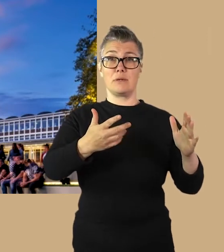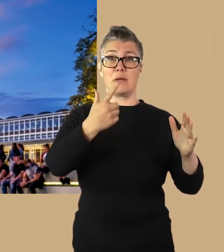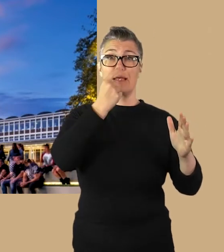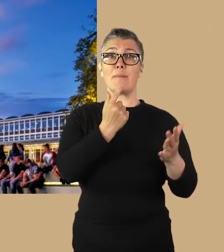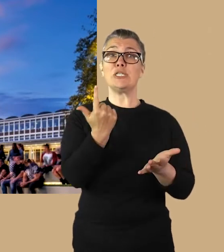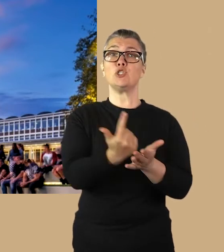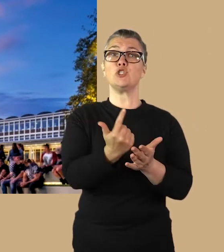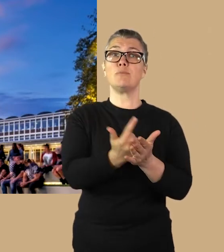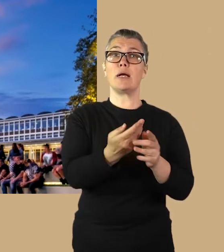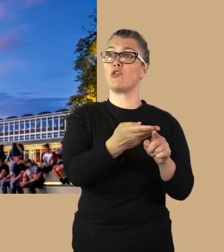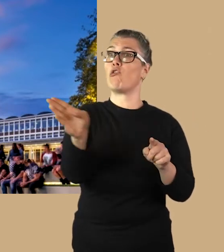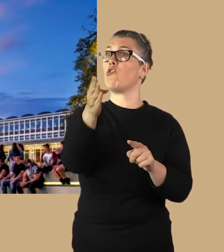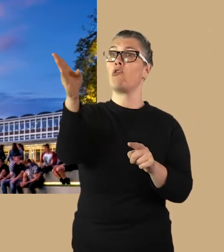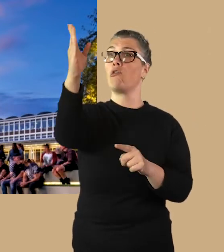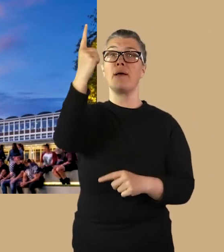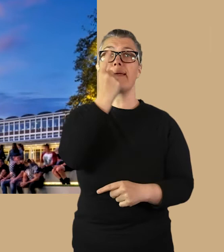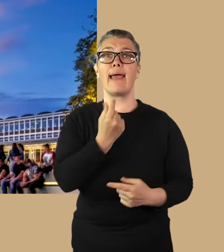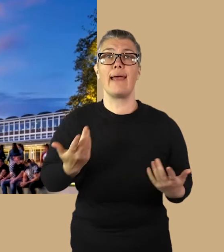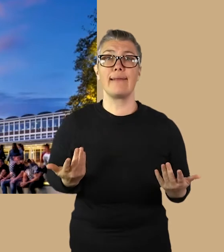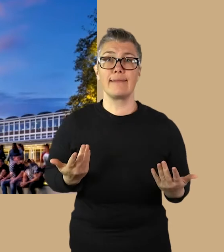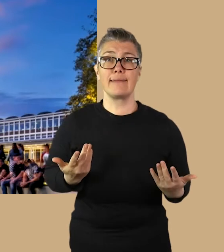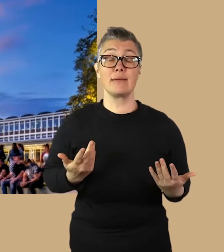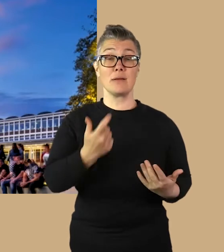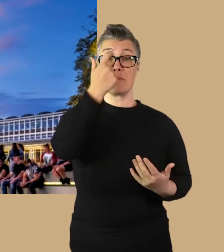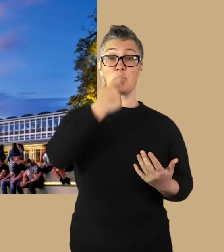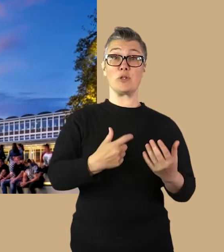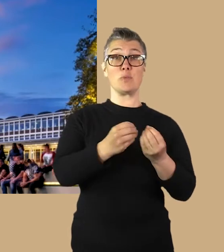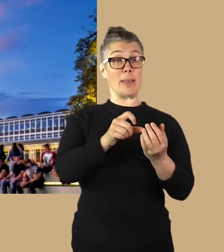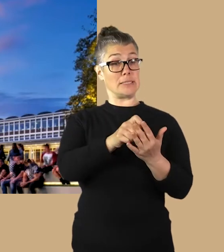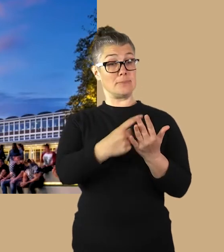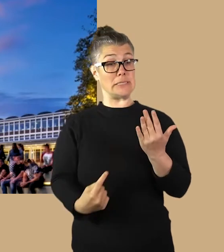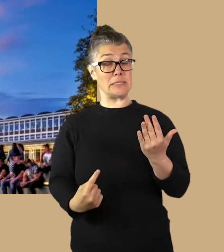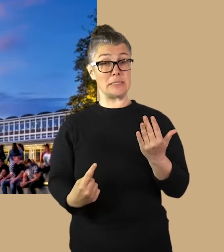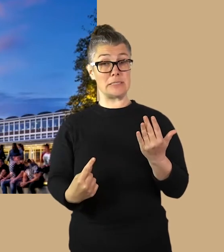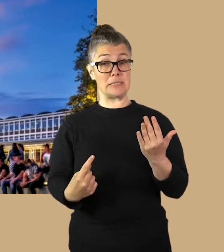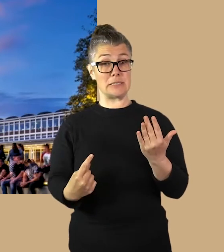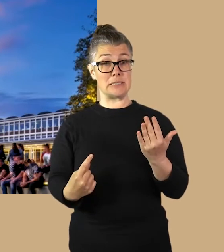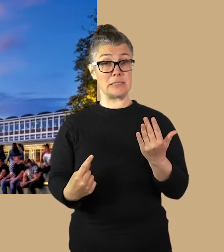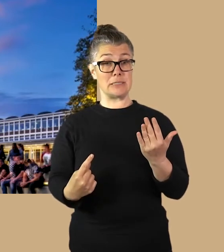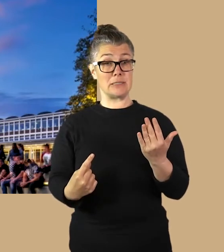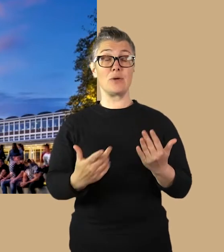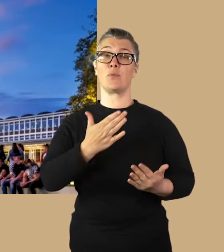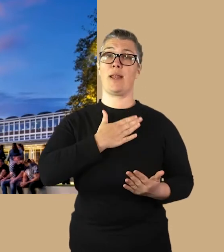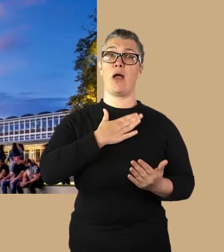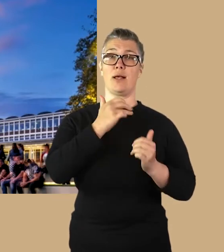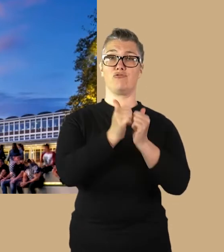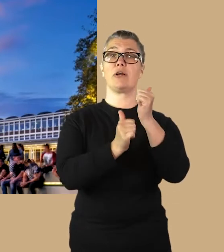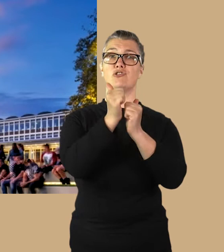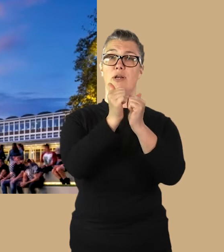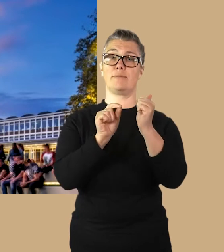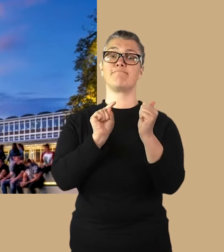allow too much freedom. And for a person with a disability, we